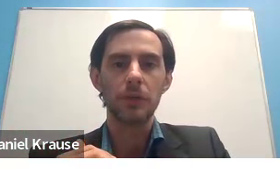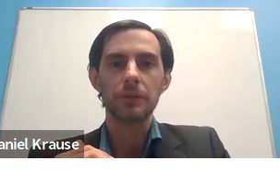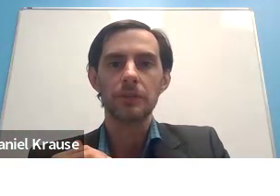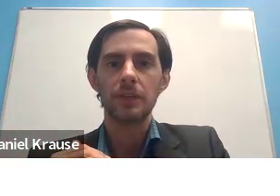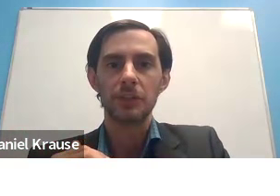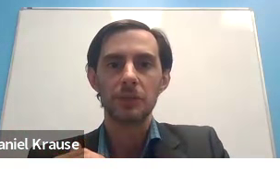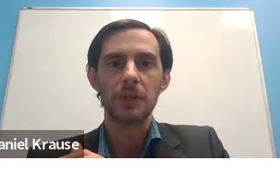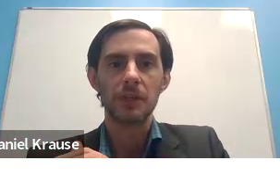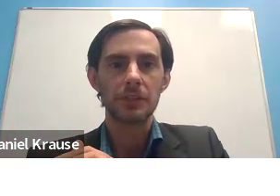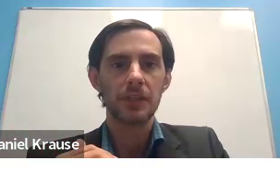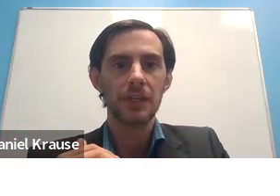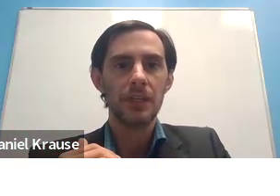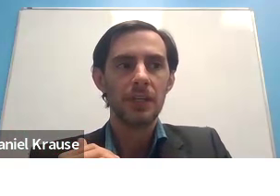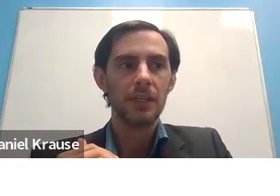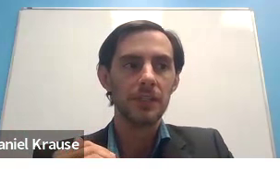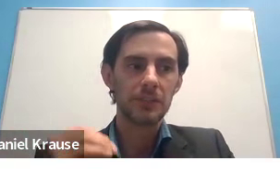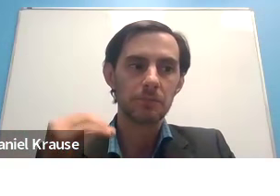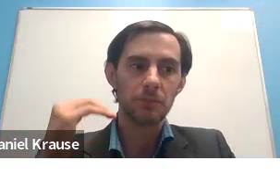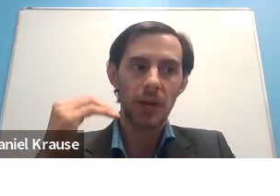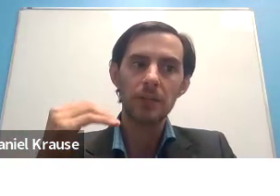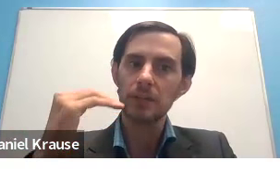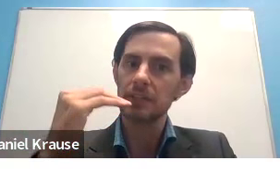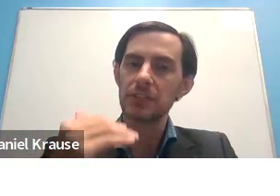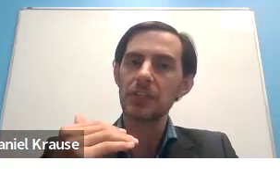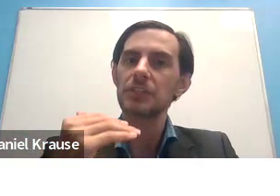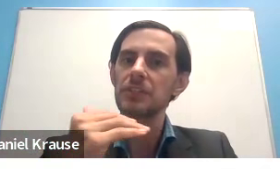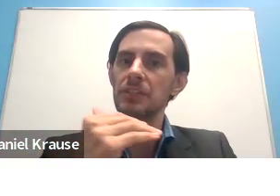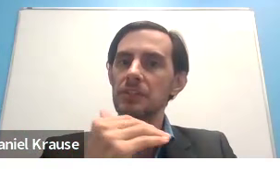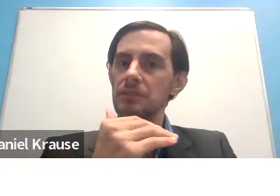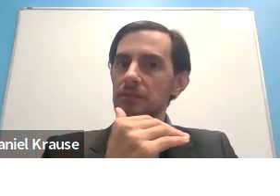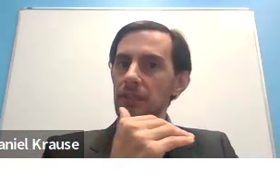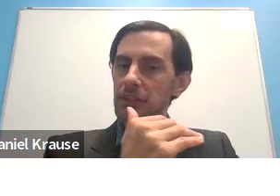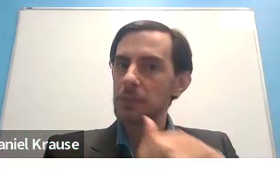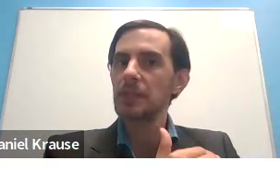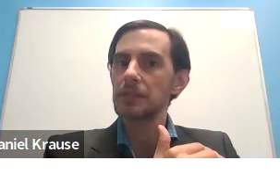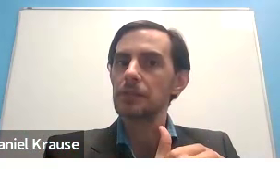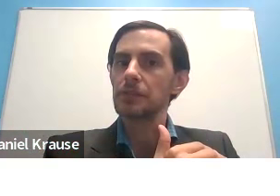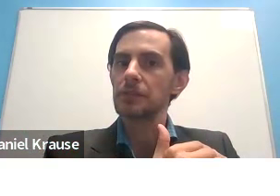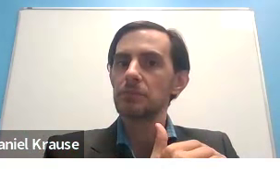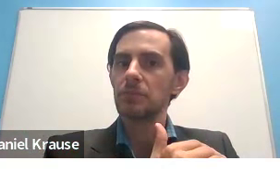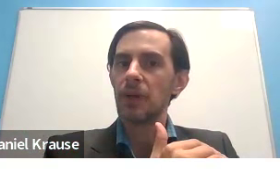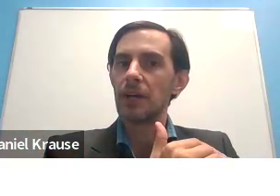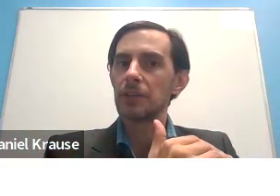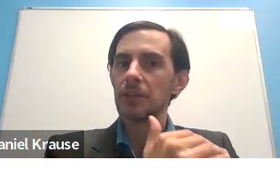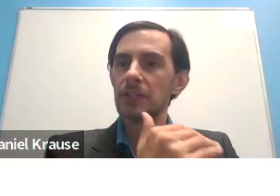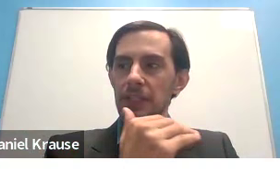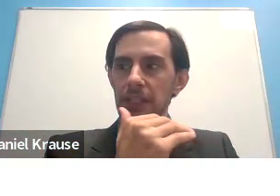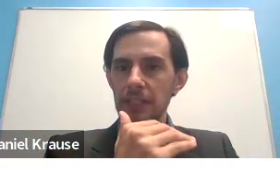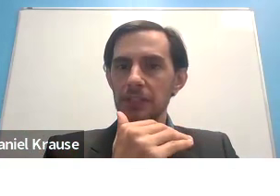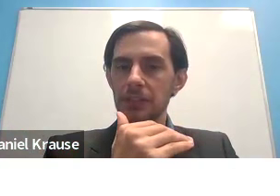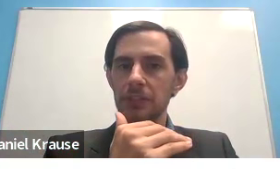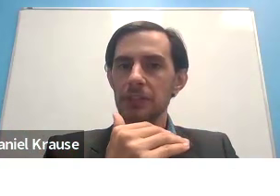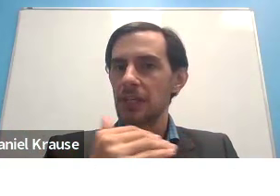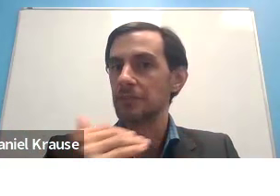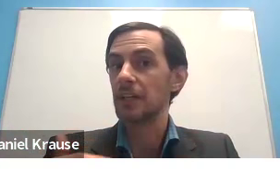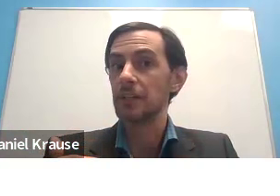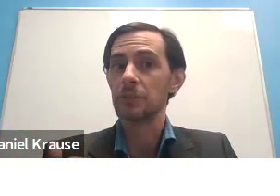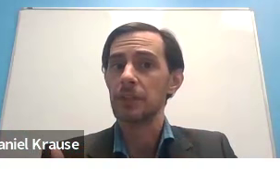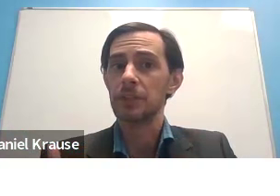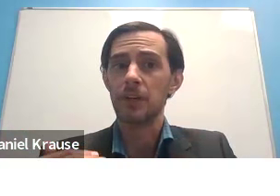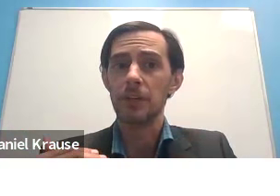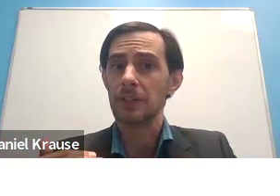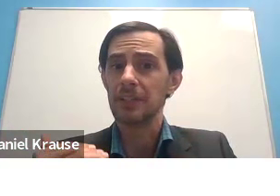that I work with experience is rather consistent expenses, but rather inconsistent